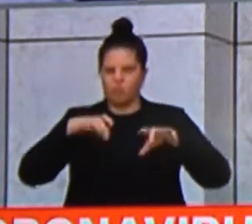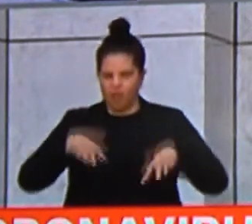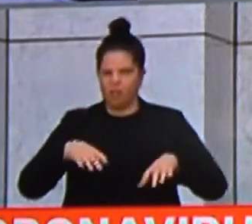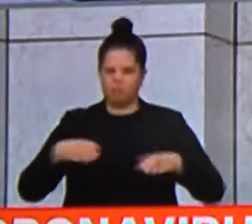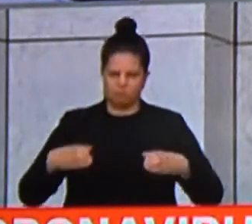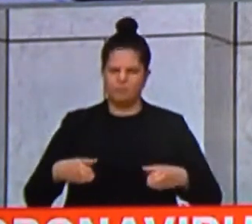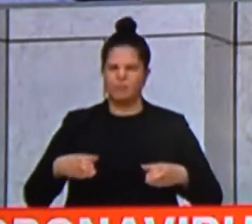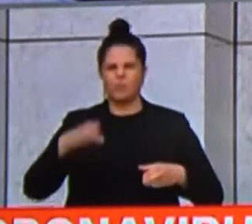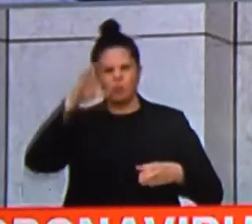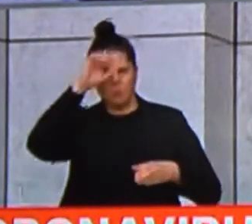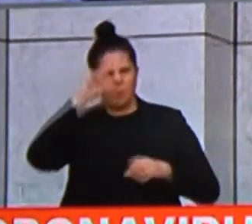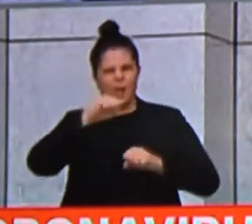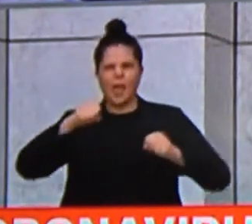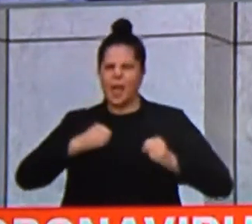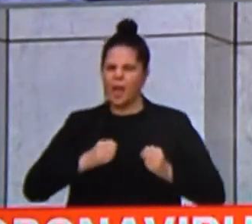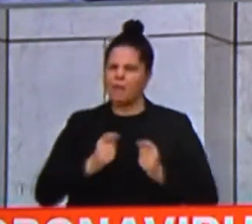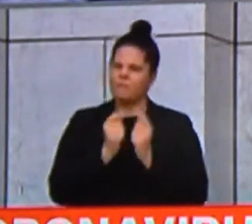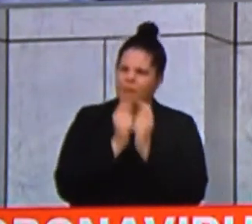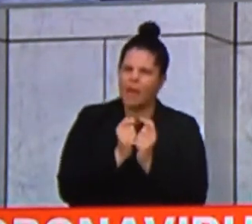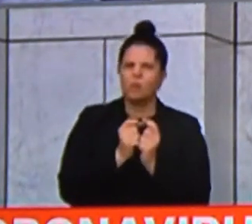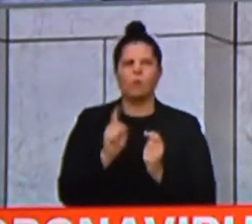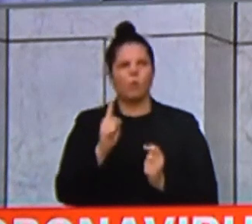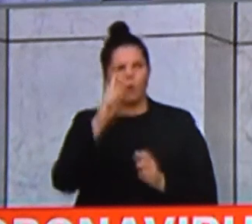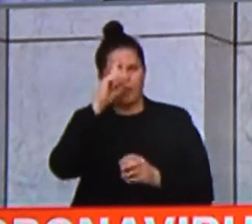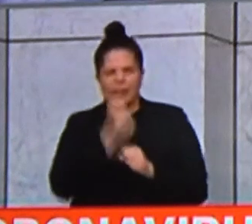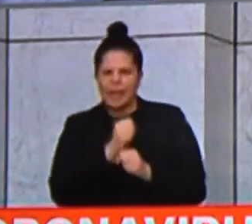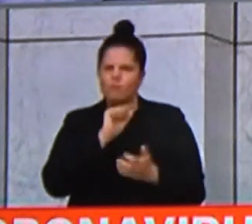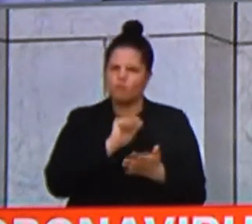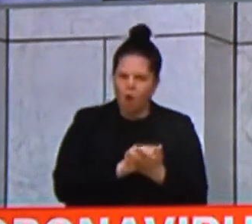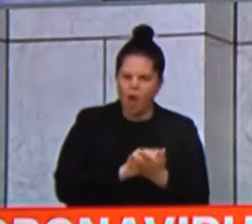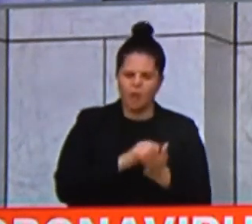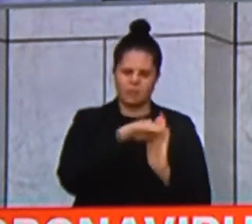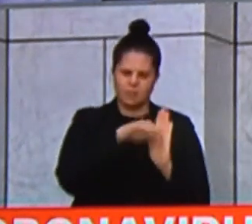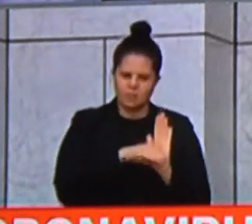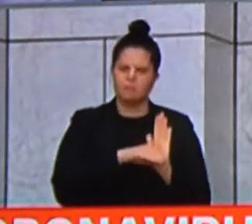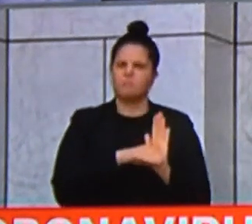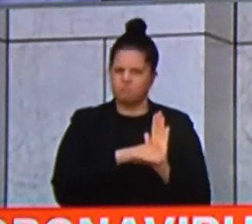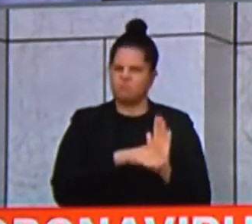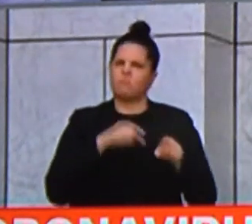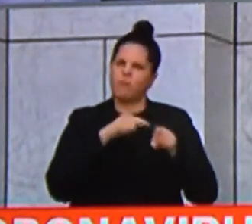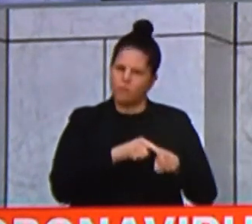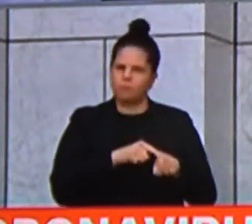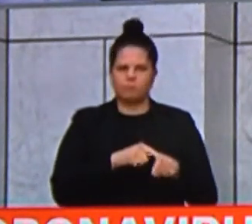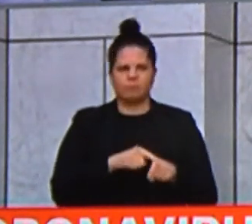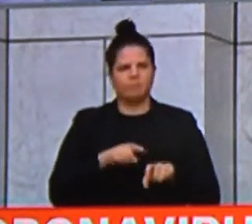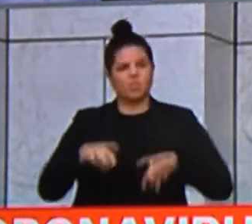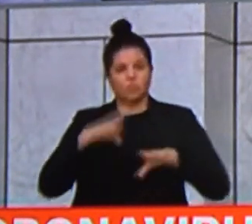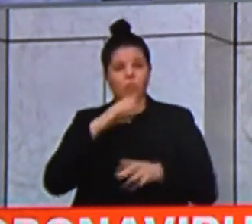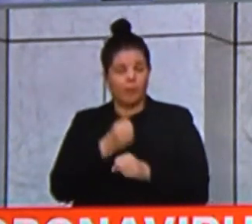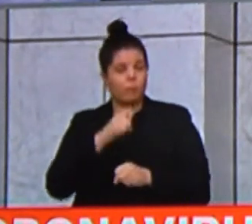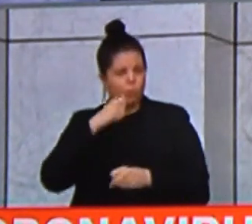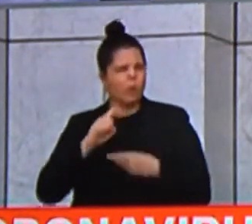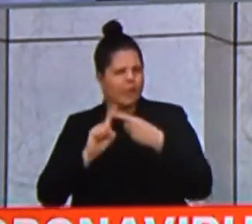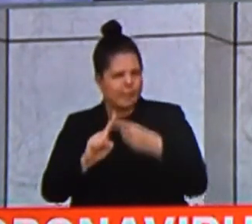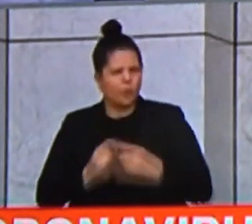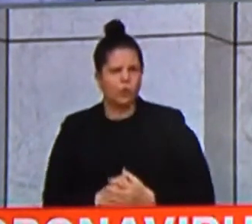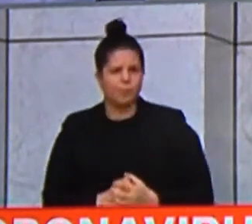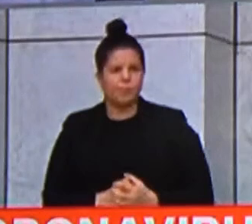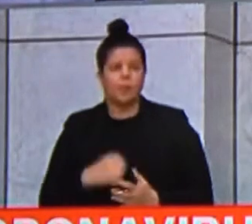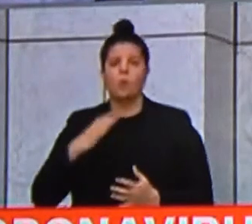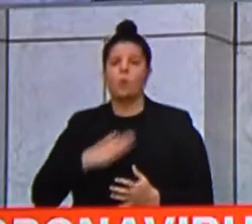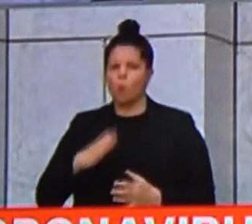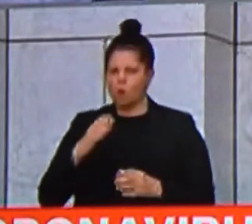the measures that were announced last Sunday. I mean, the package of the $66 billion we had in place prior to that, that was put in